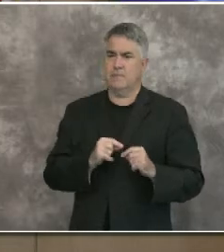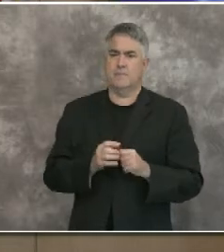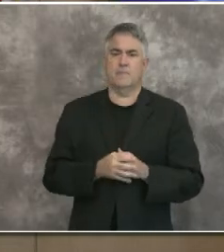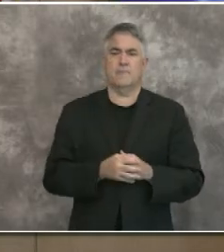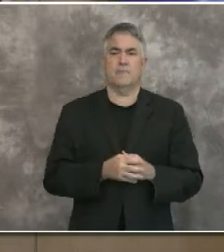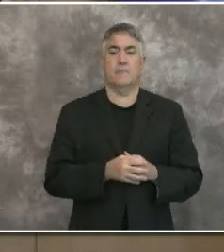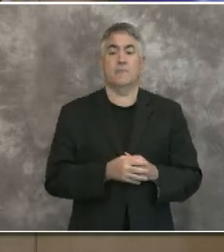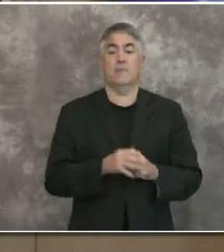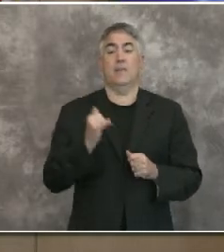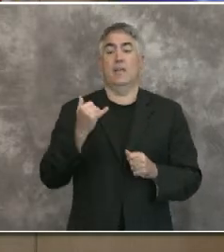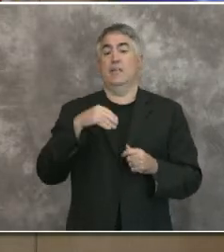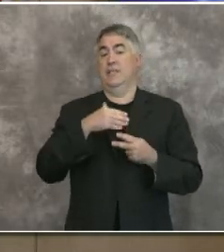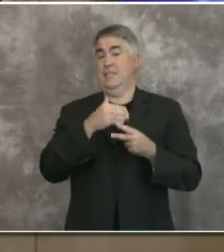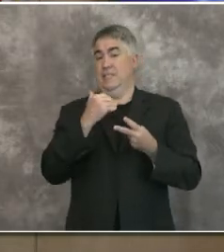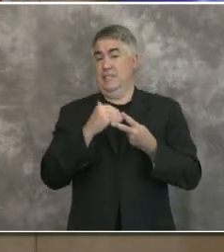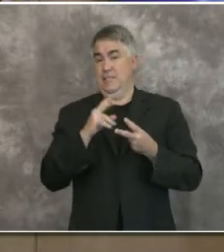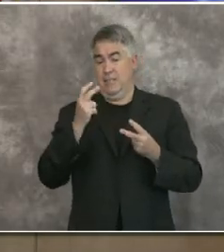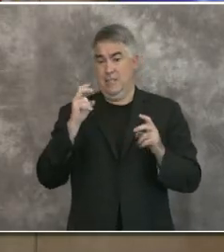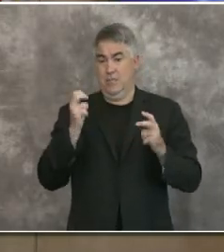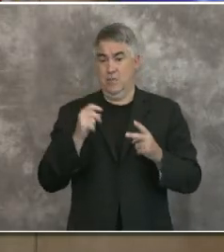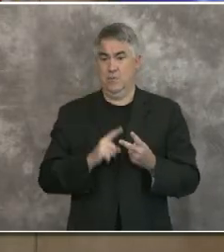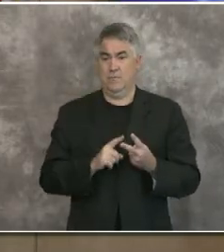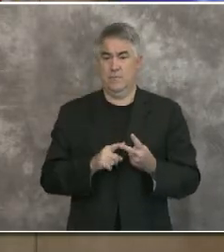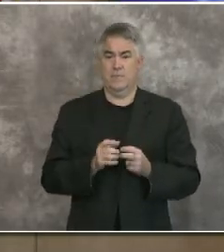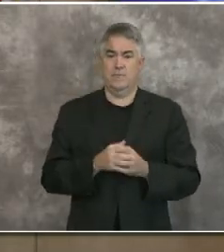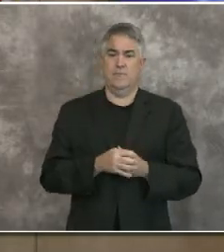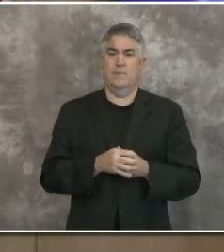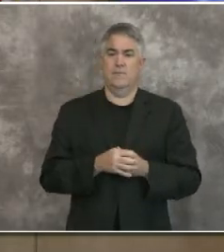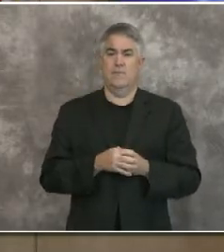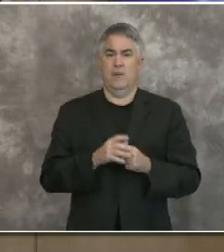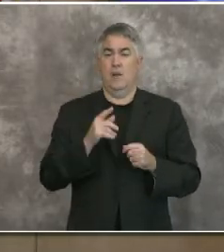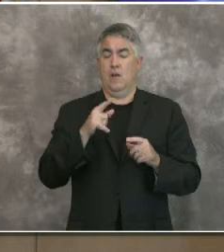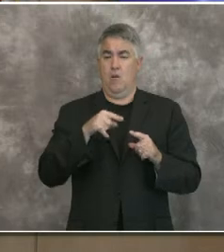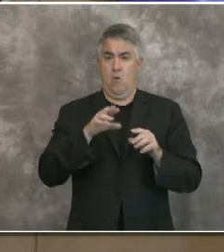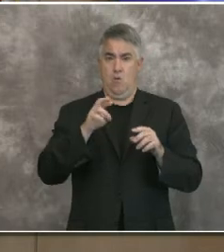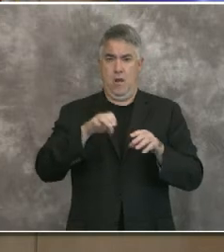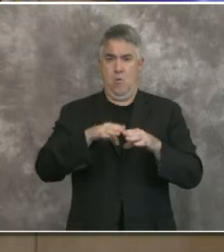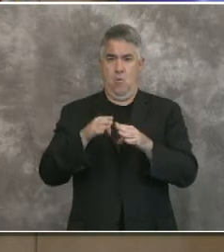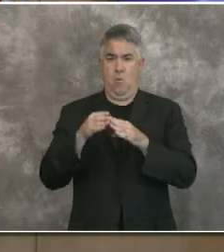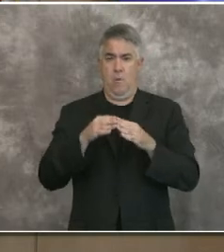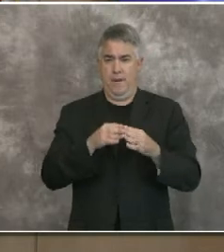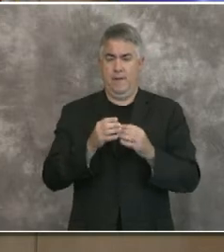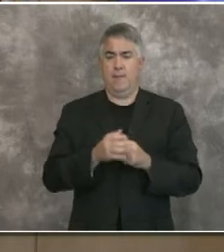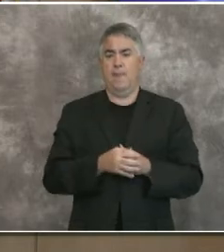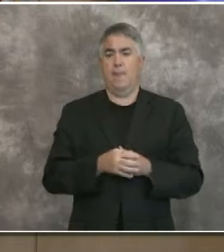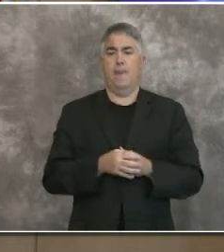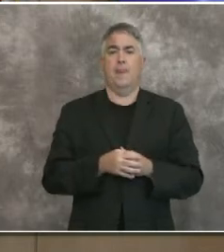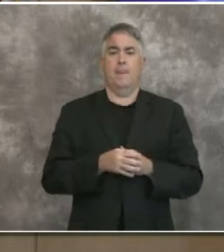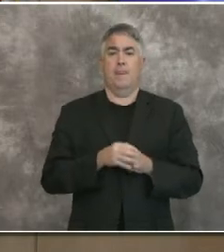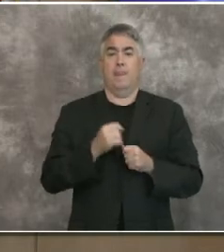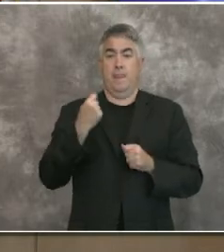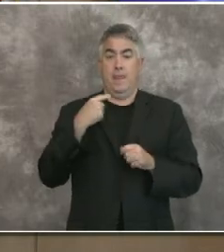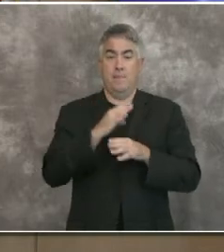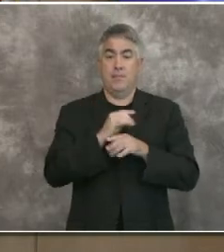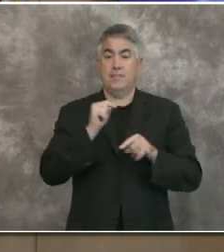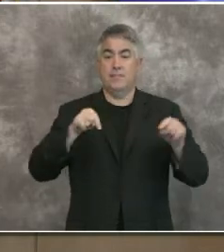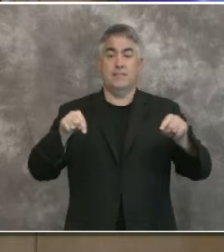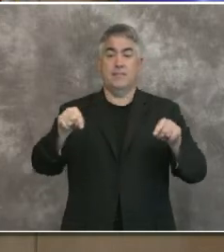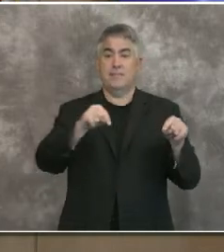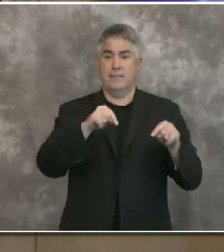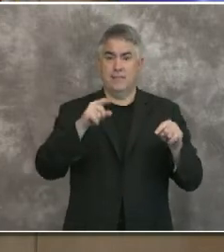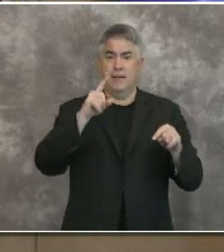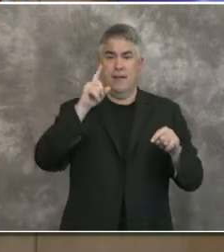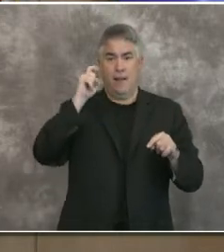The second part of update around reopening certainly surrounds our efforts around reopening our businesses. The governor, again, has consistently said we will